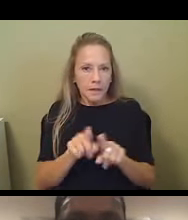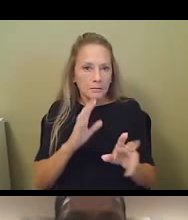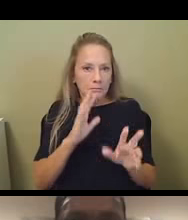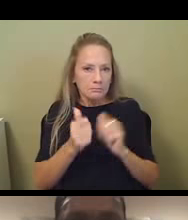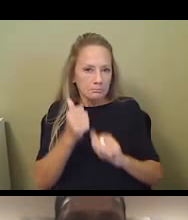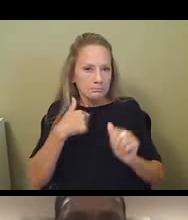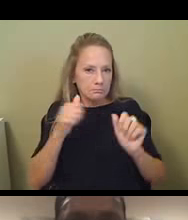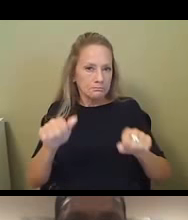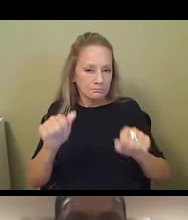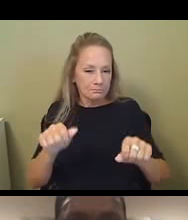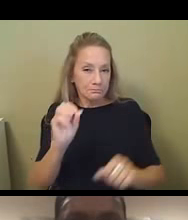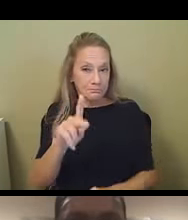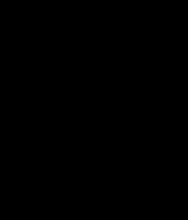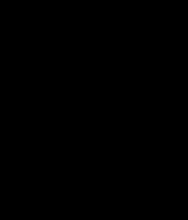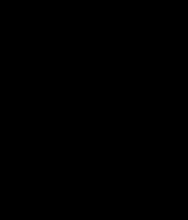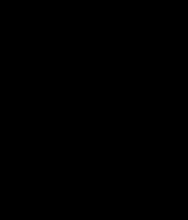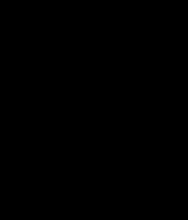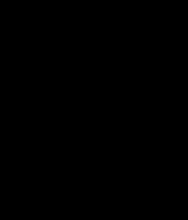over to my slides.